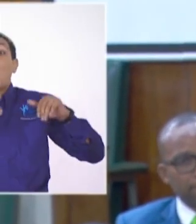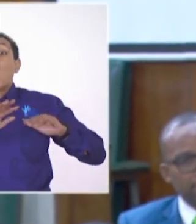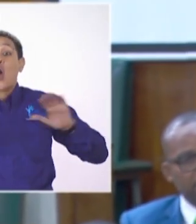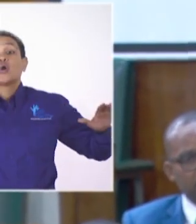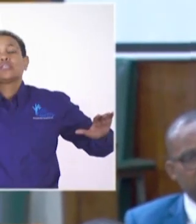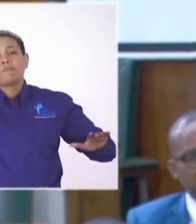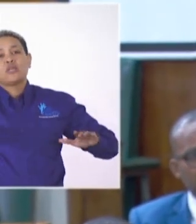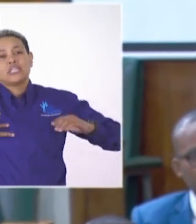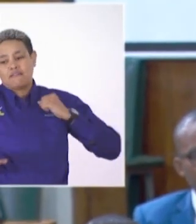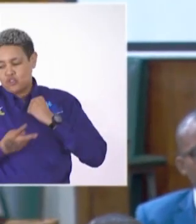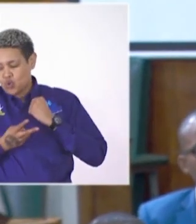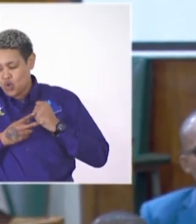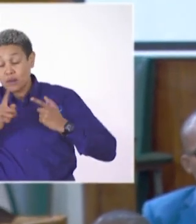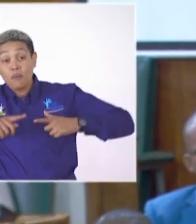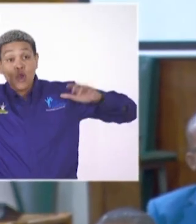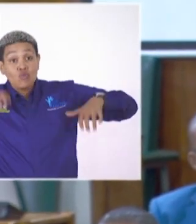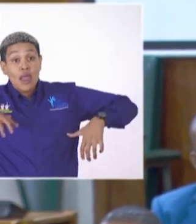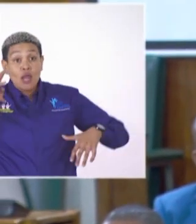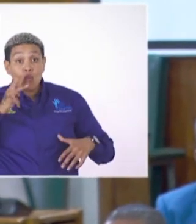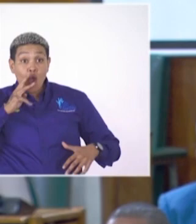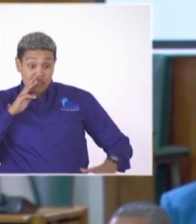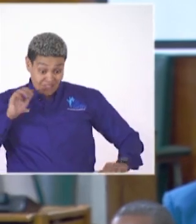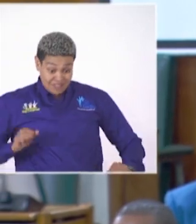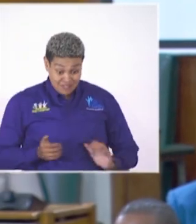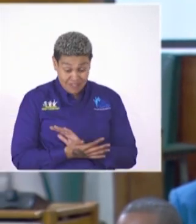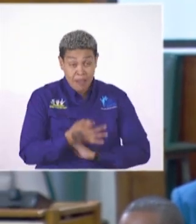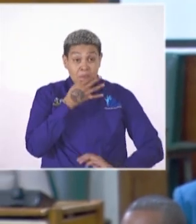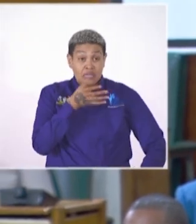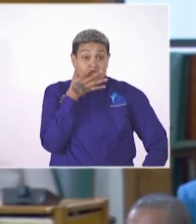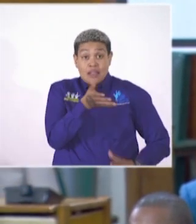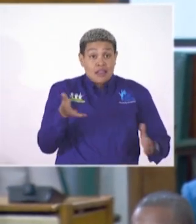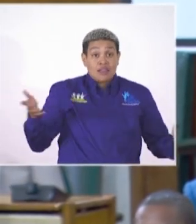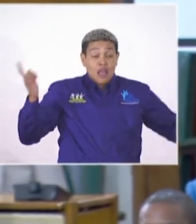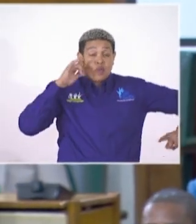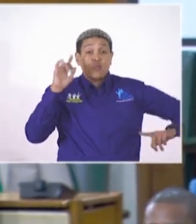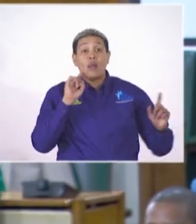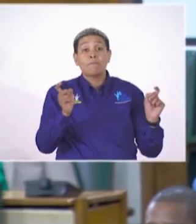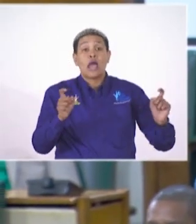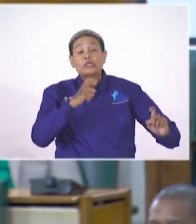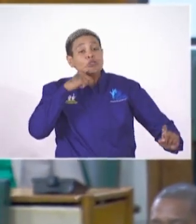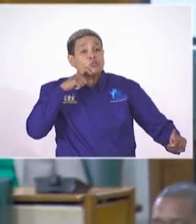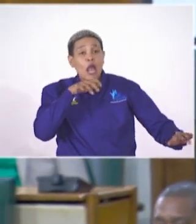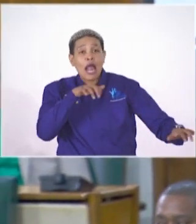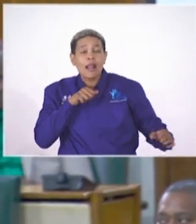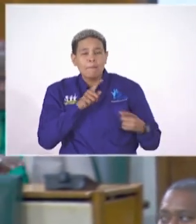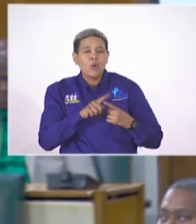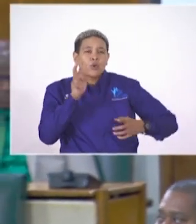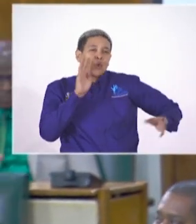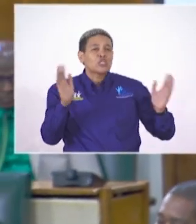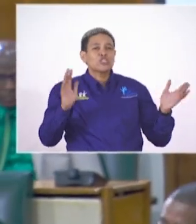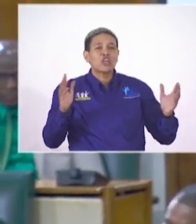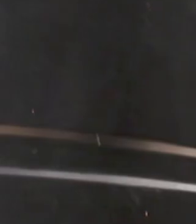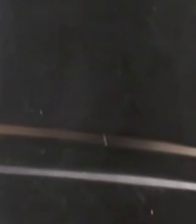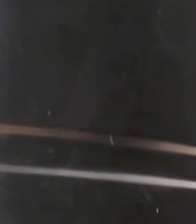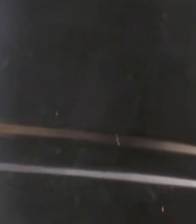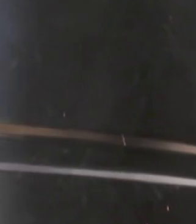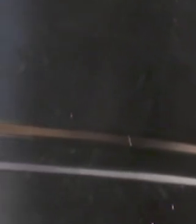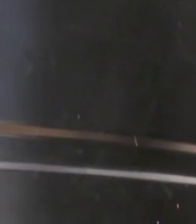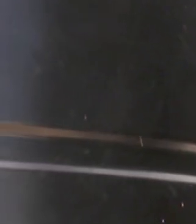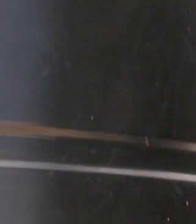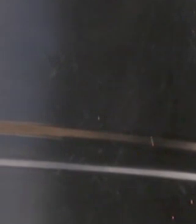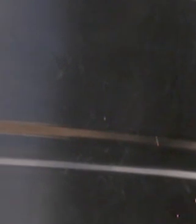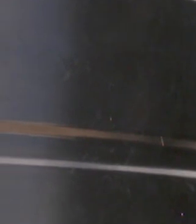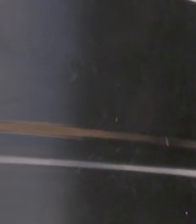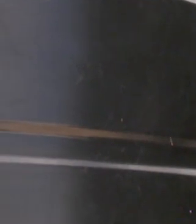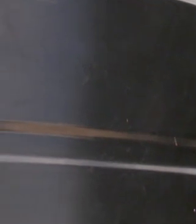have storage and rainwater capabilities to withstand drought and water service disruption. So, Madam